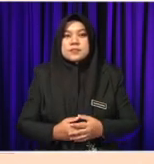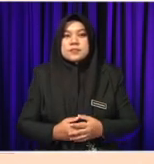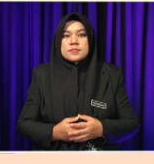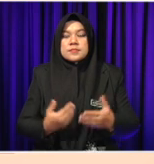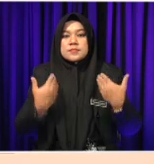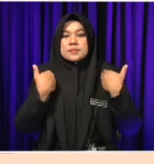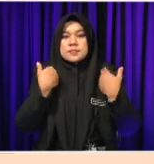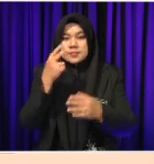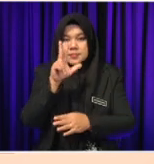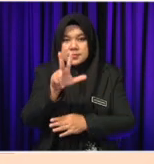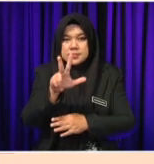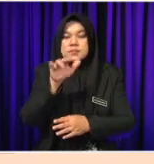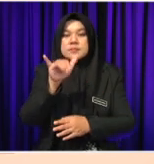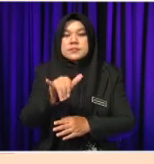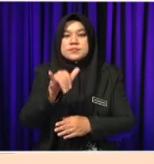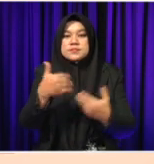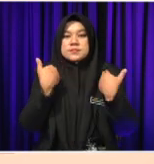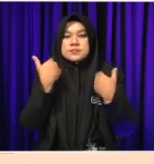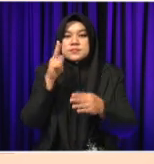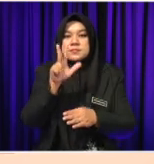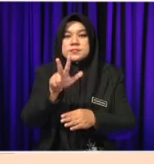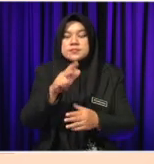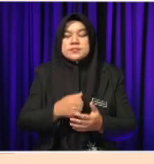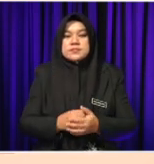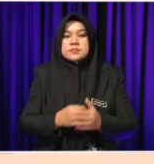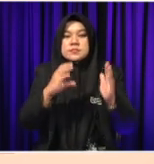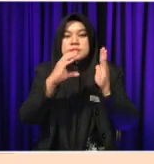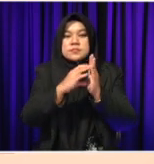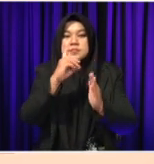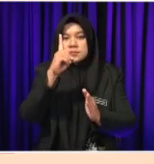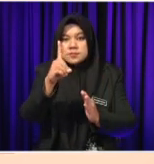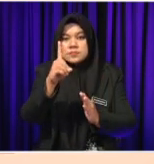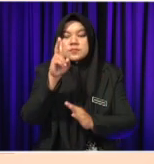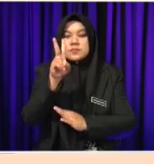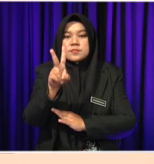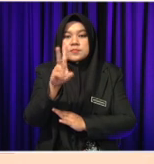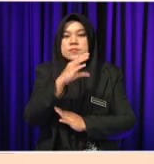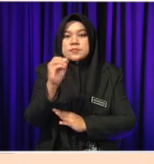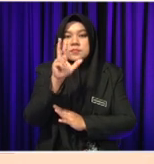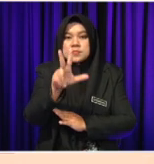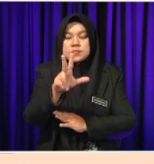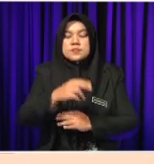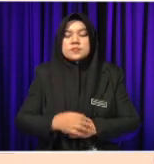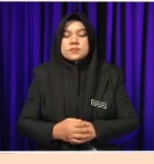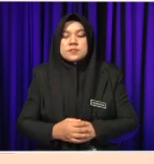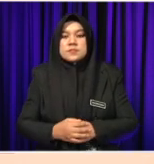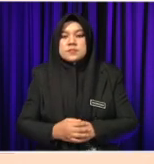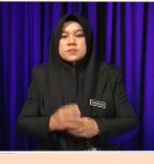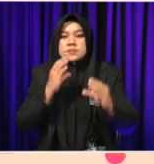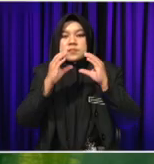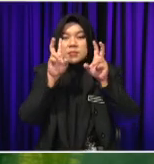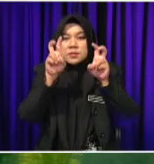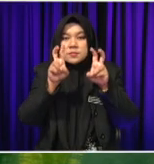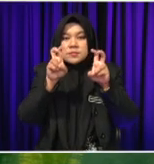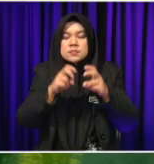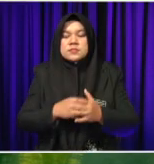3, madam. Yes, we have 3 stanzas. So look at it. We have stanza 1, stanza 2 and stanza 3. Now mm-hmm. let's talk about the theme from this